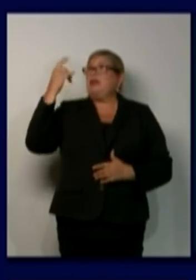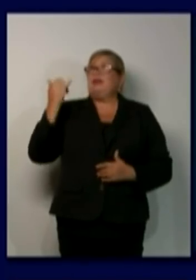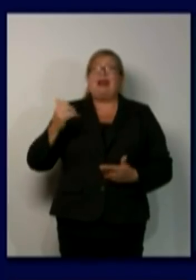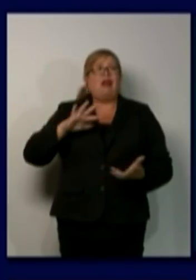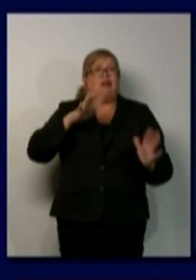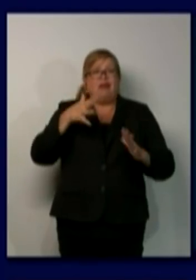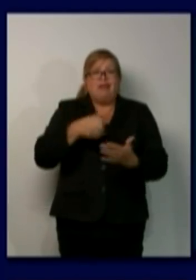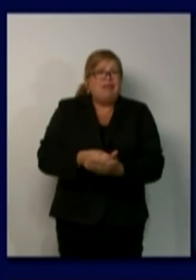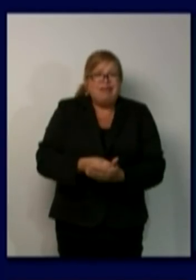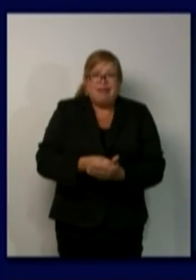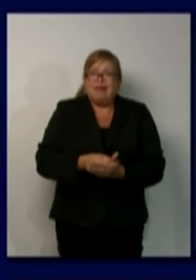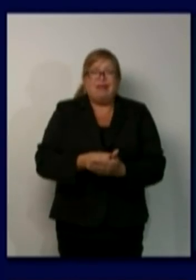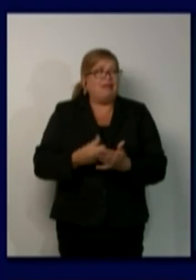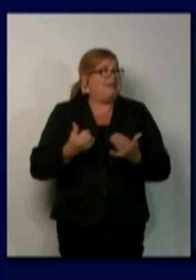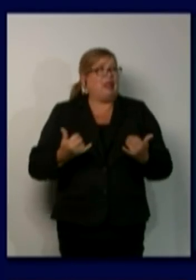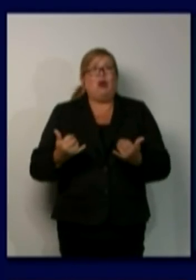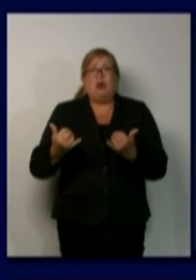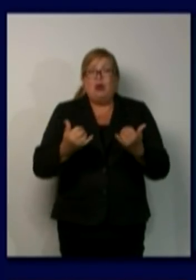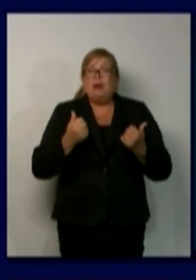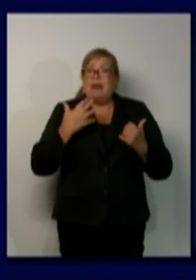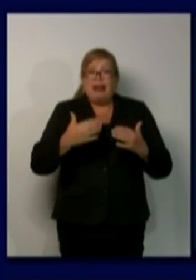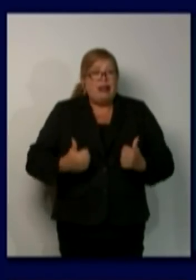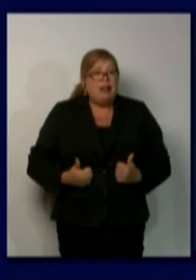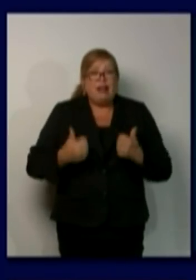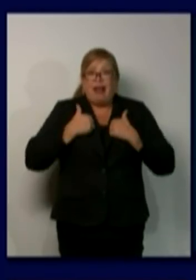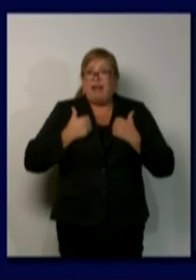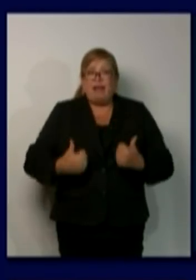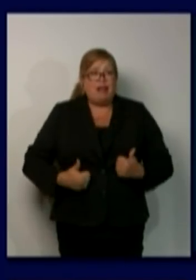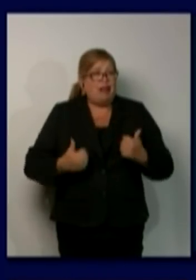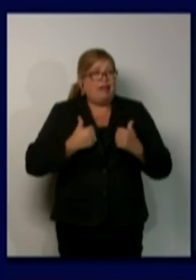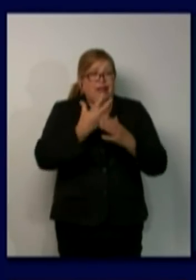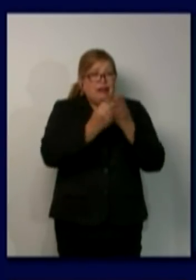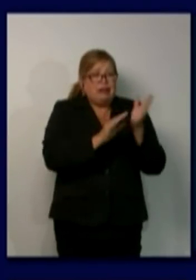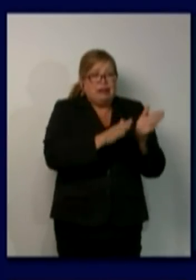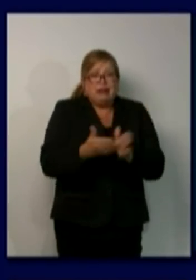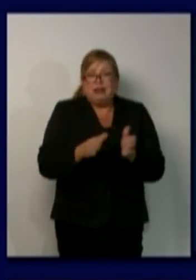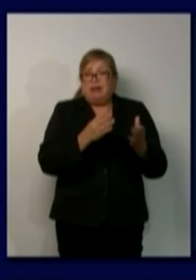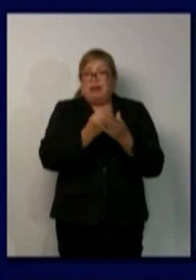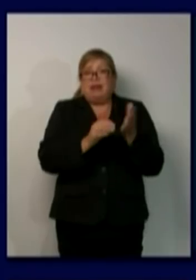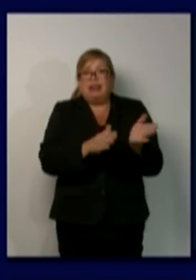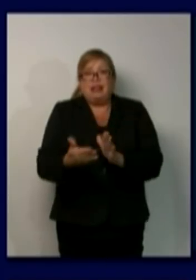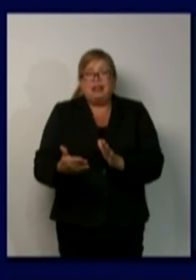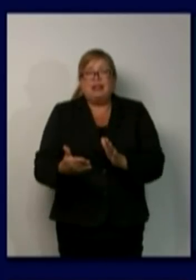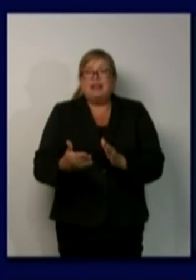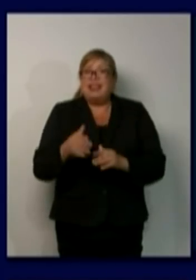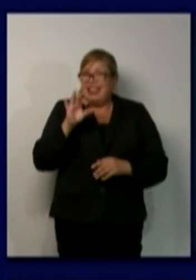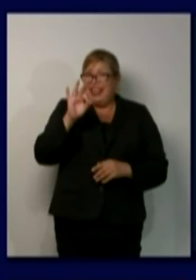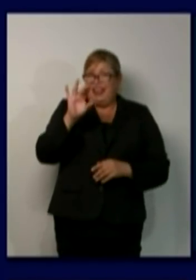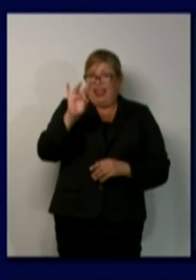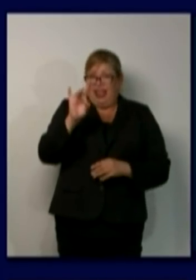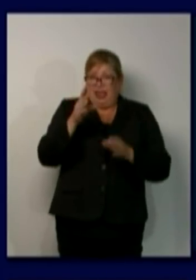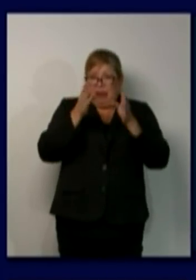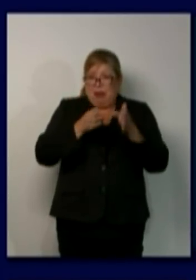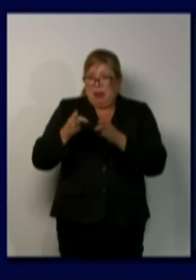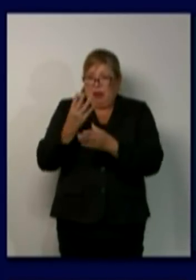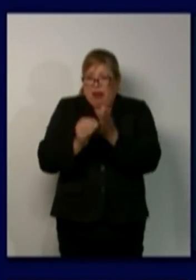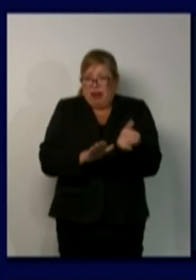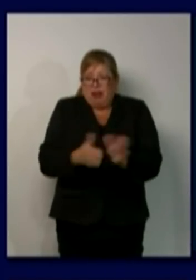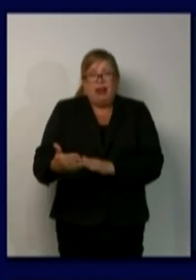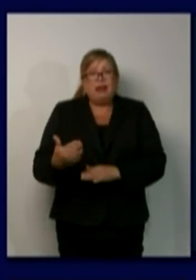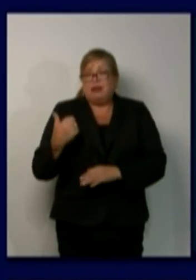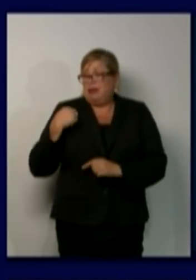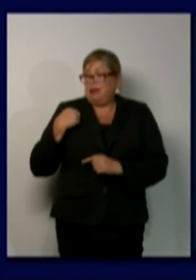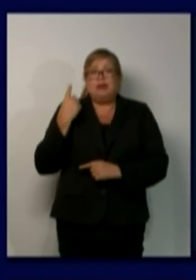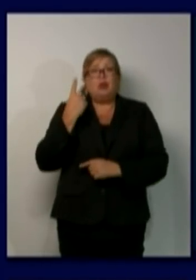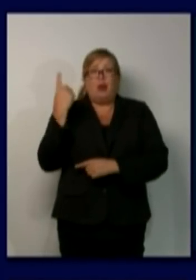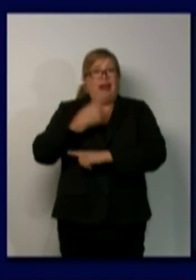in real time. Lives continuing to be lost, including 98 human beings that lost their life just in the last